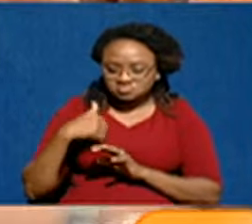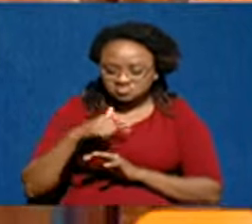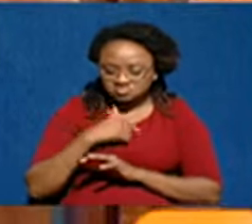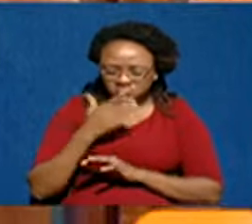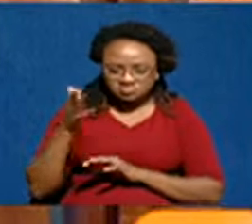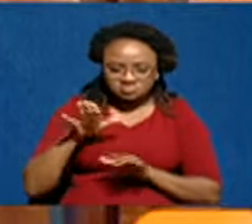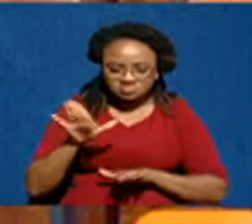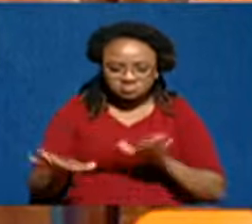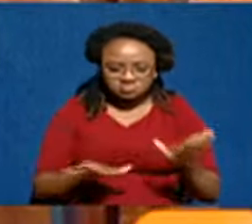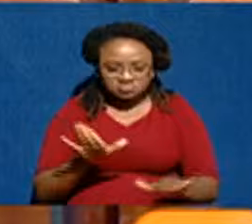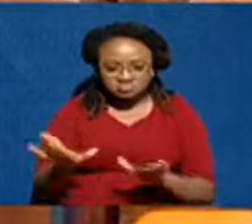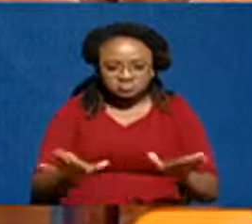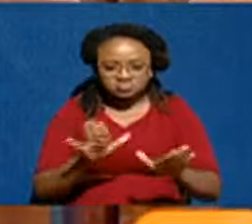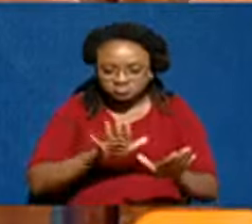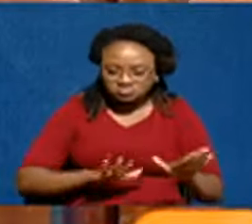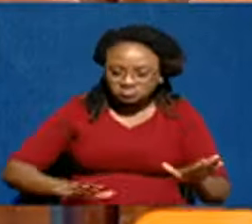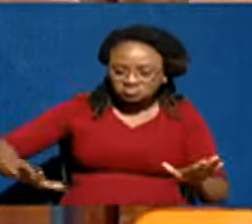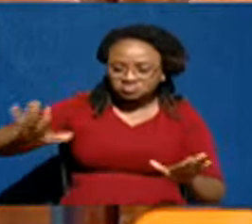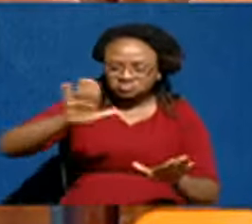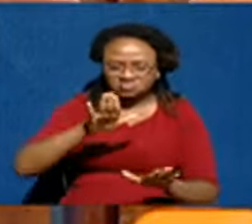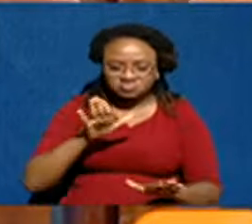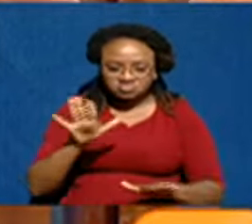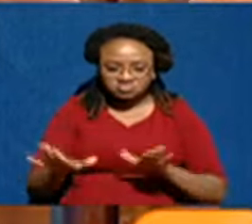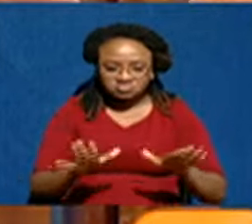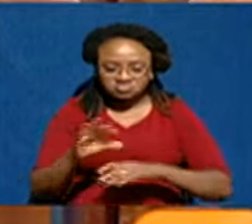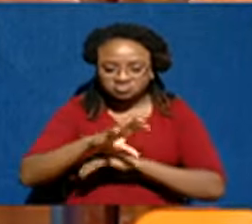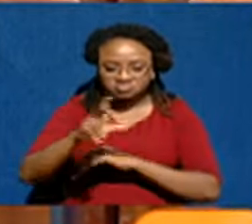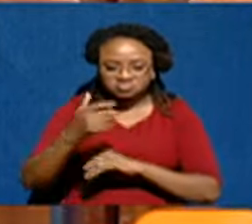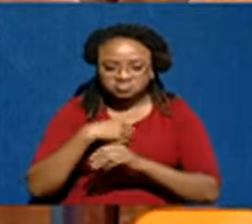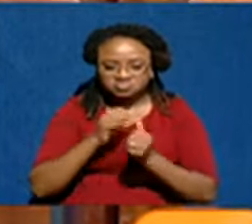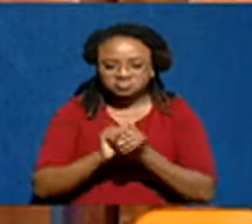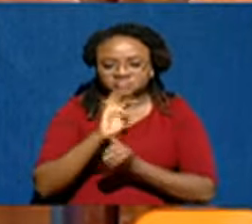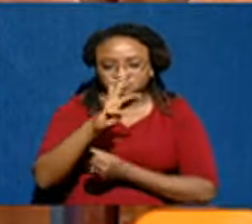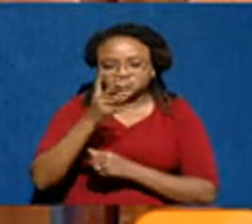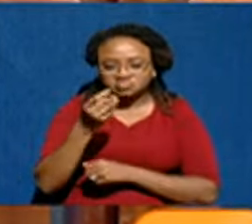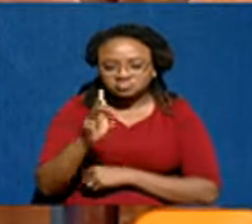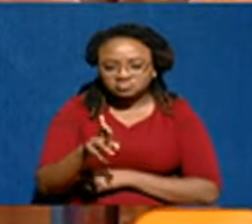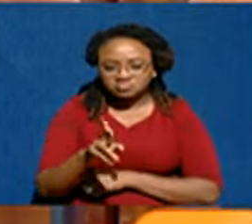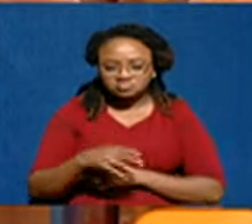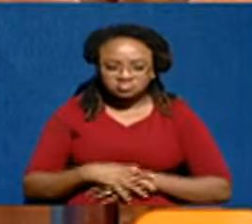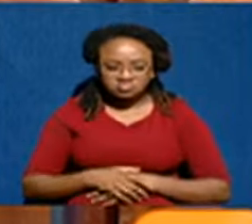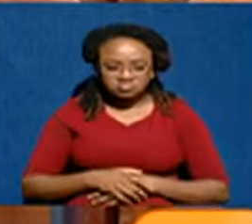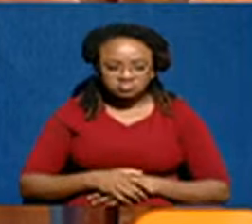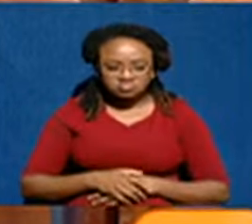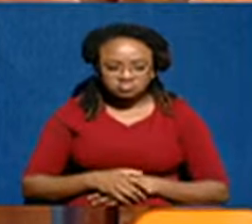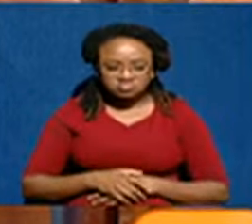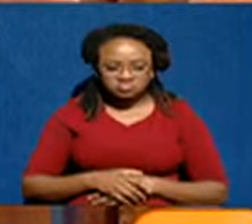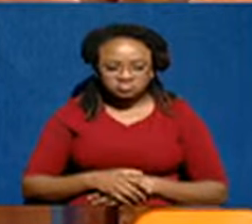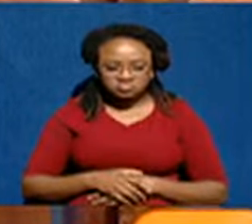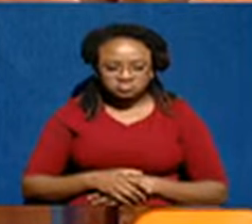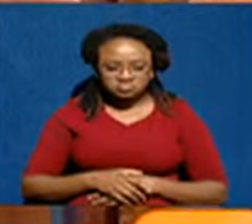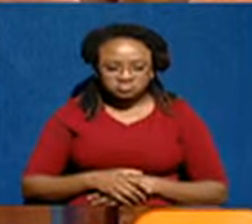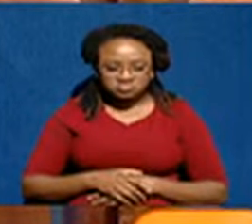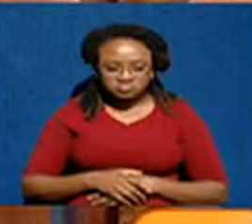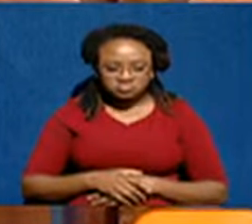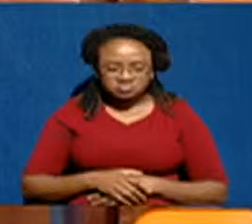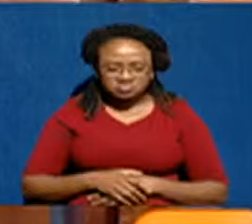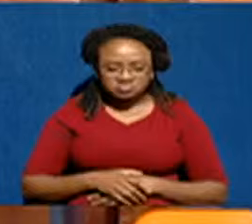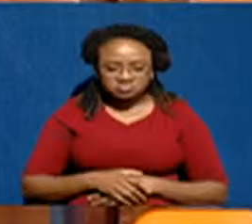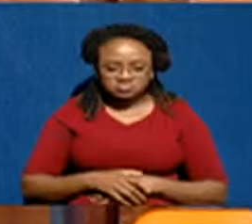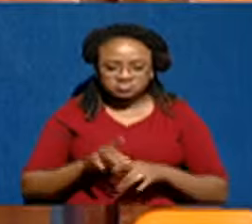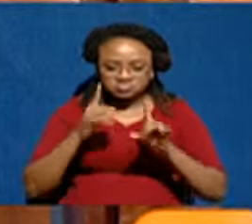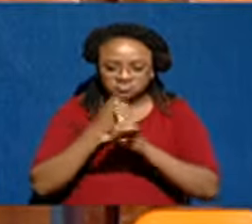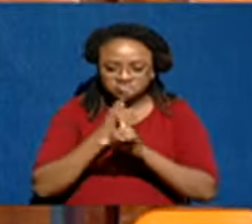Kirinyaga. The whole of Kirinyaga County has only 14 doctors with a population of 650. The same applies in counties across the